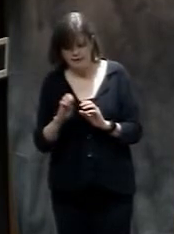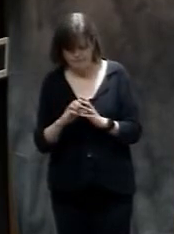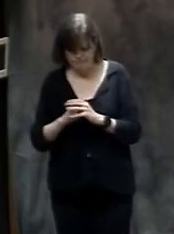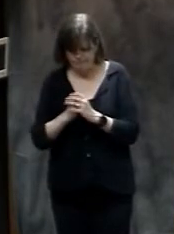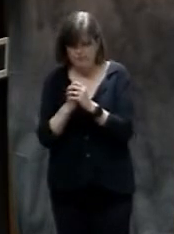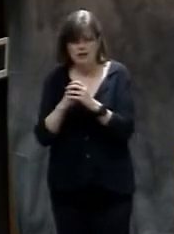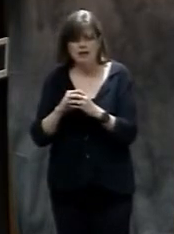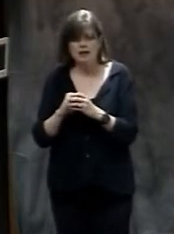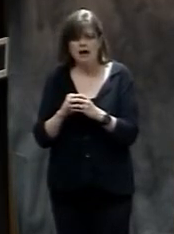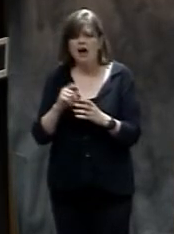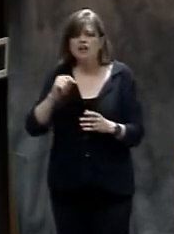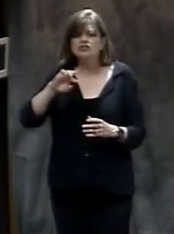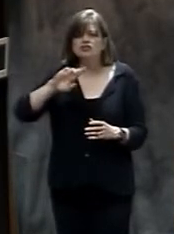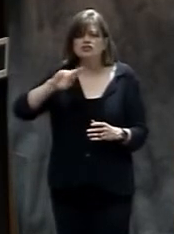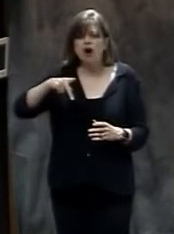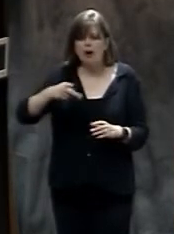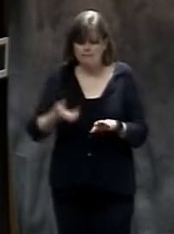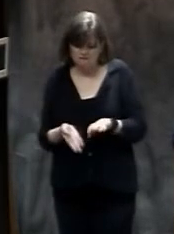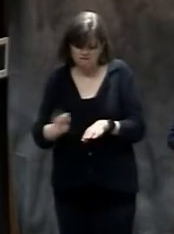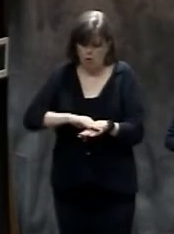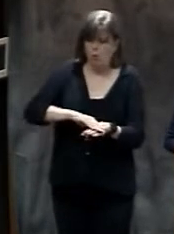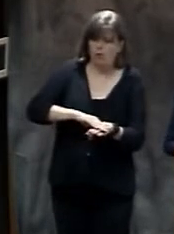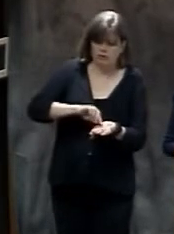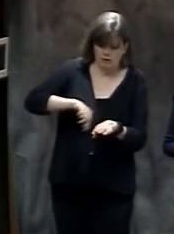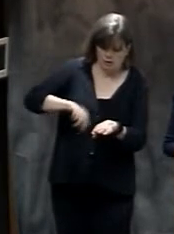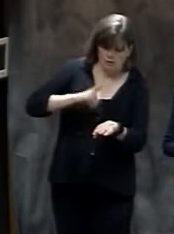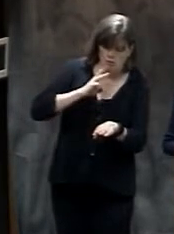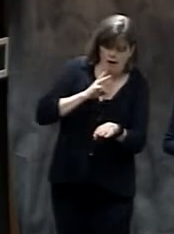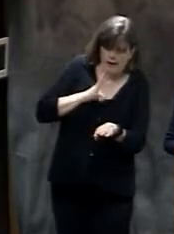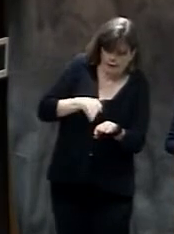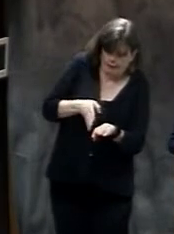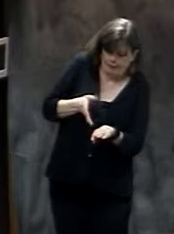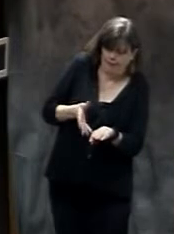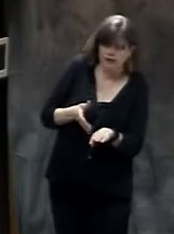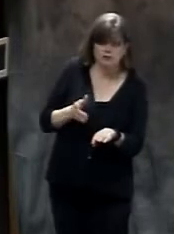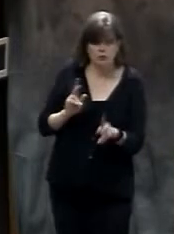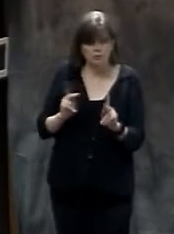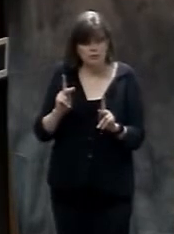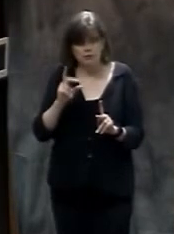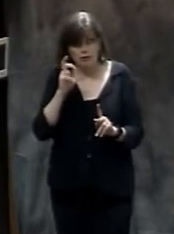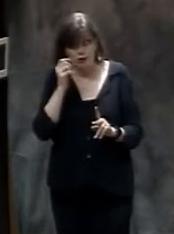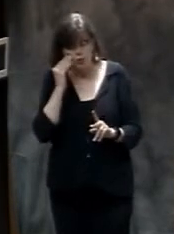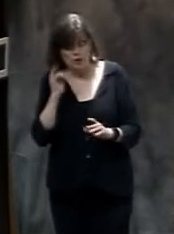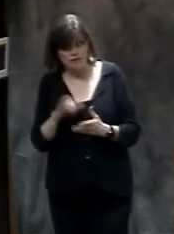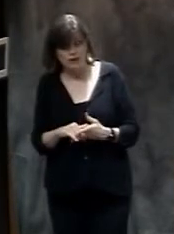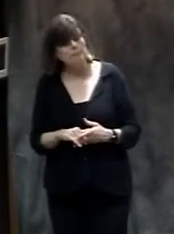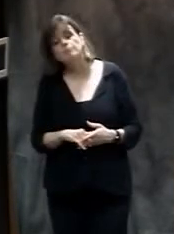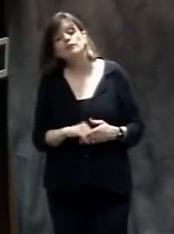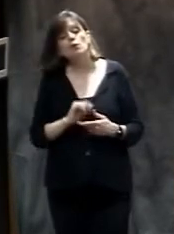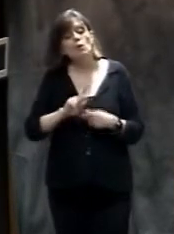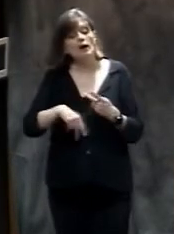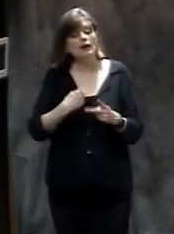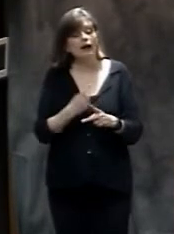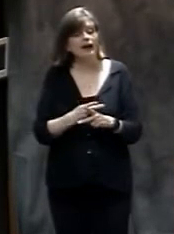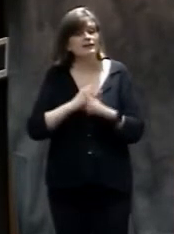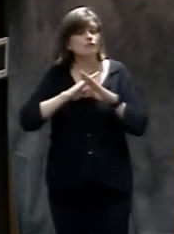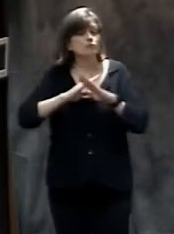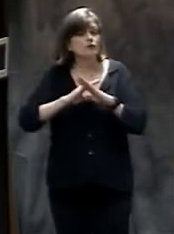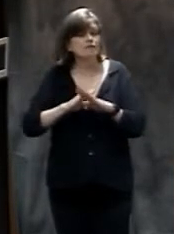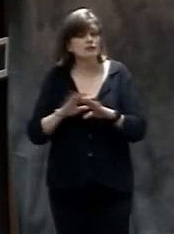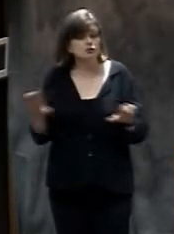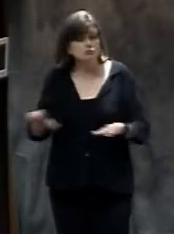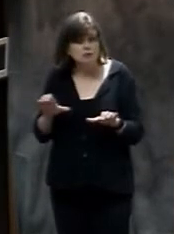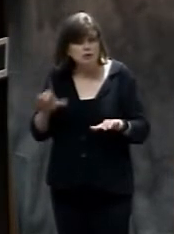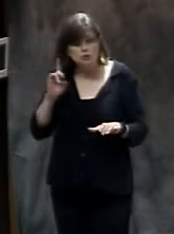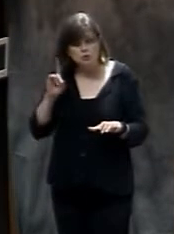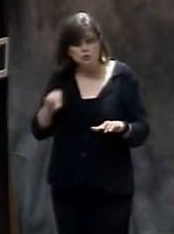water, and people aren't usually aware of that. And then what type of mosquito prevention strategies are they undertaking or are available for